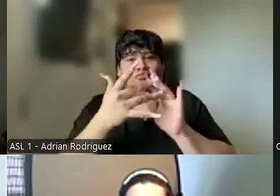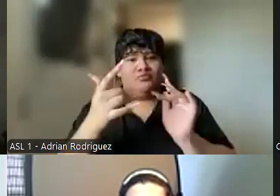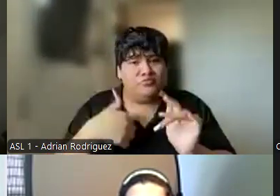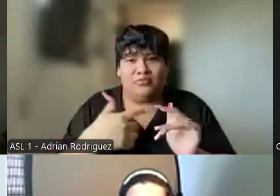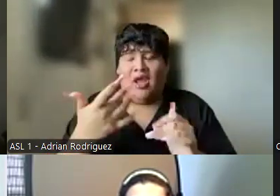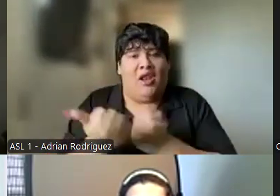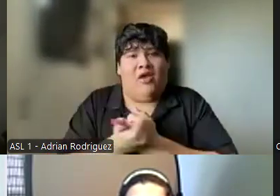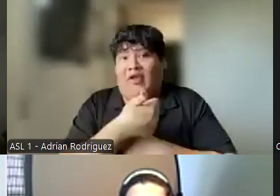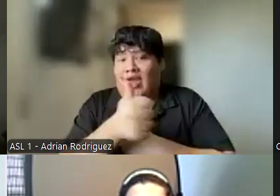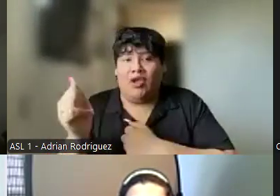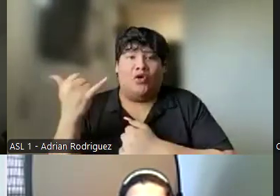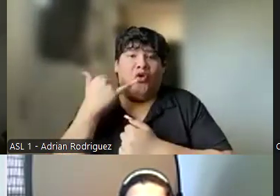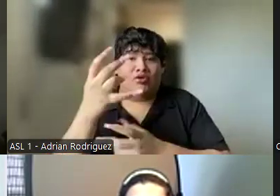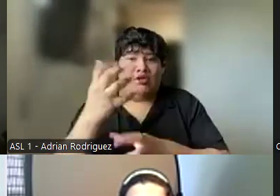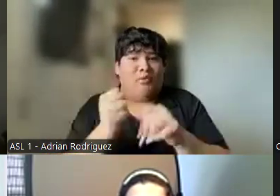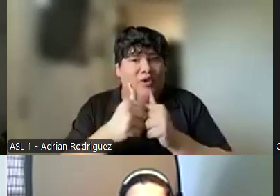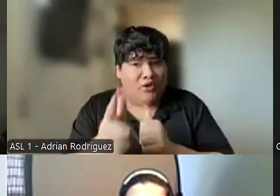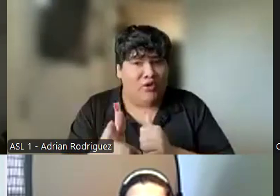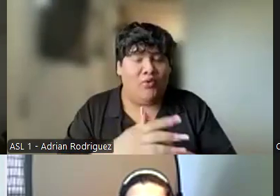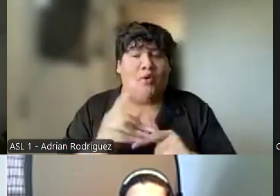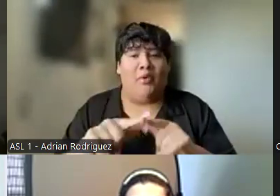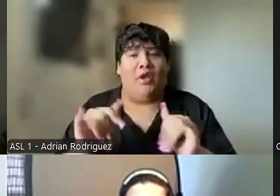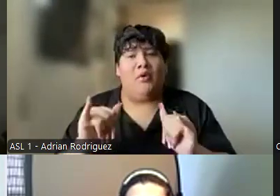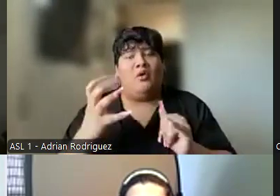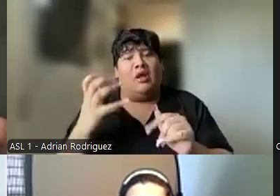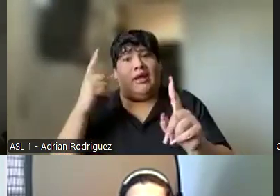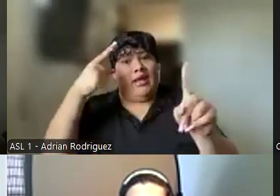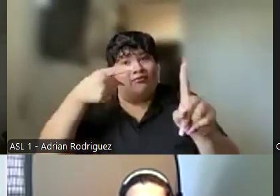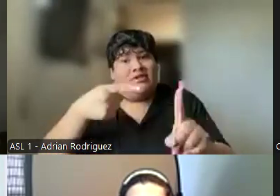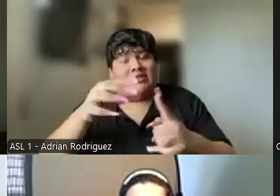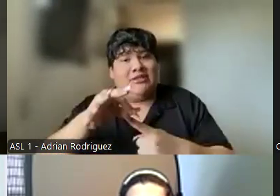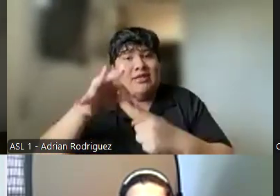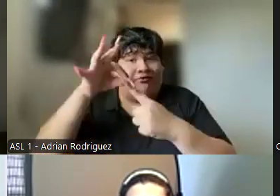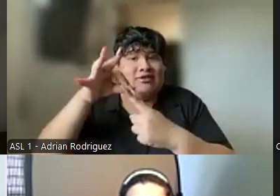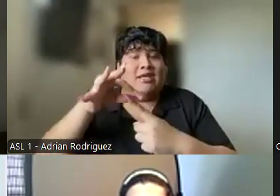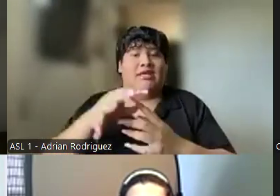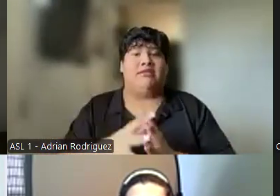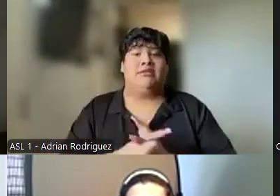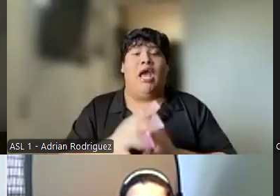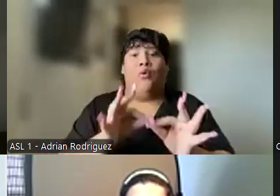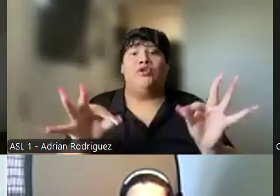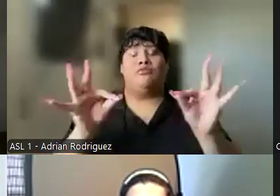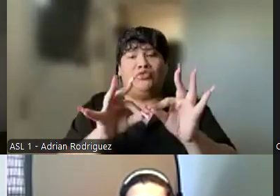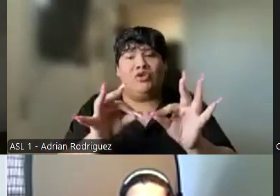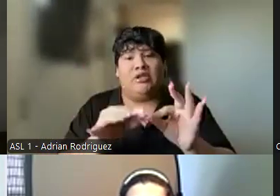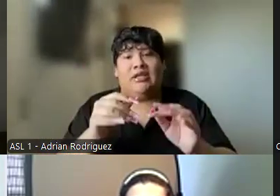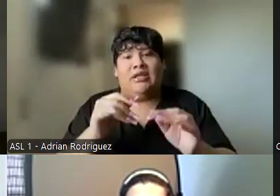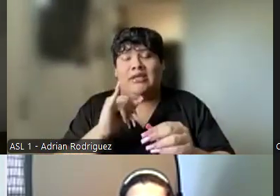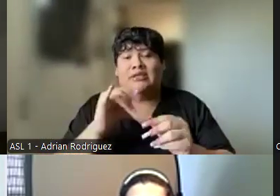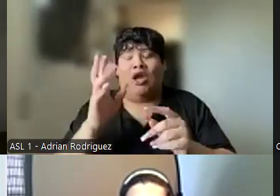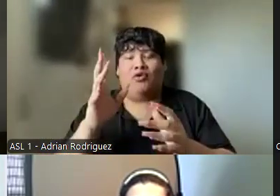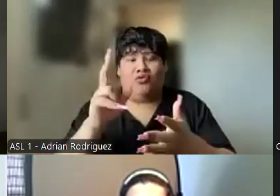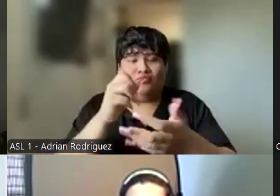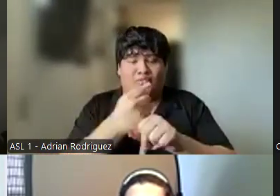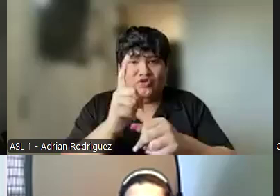you, but really want to emphasize how important it is to be tracking the